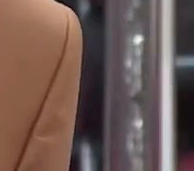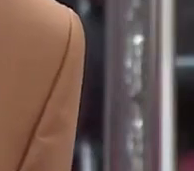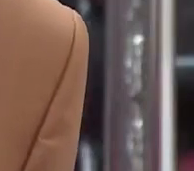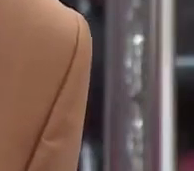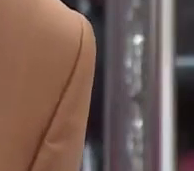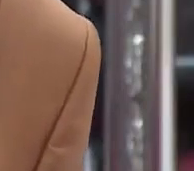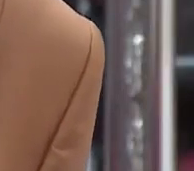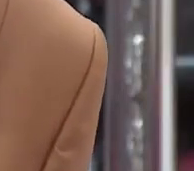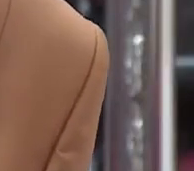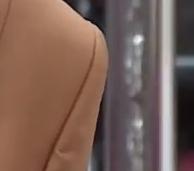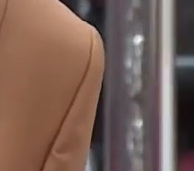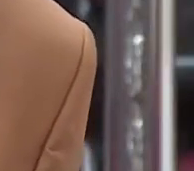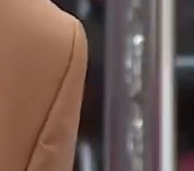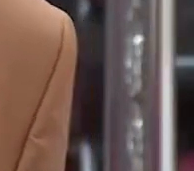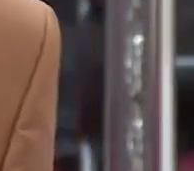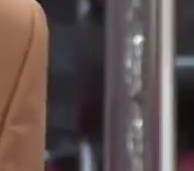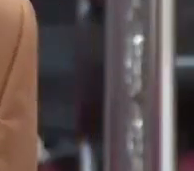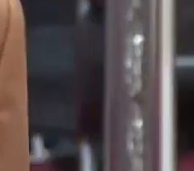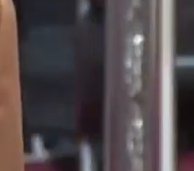Number three,